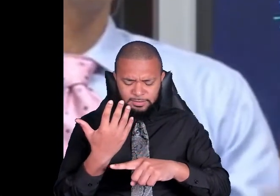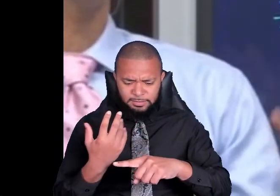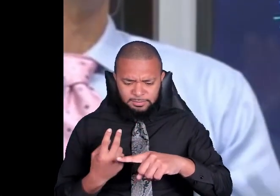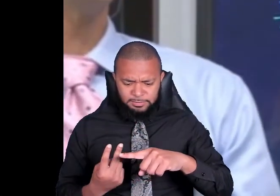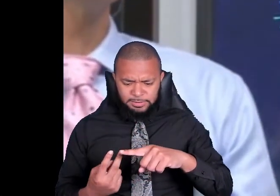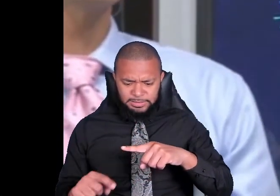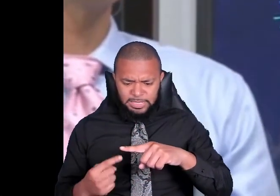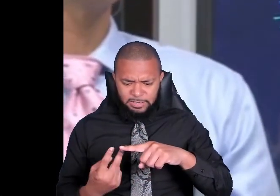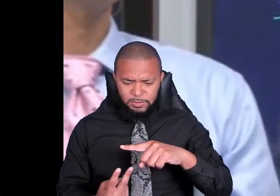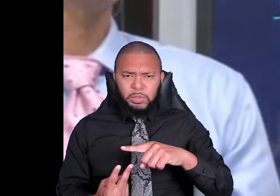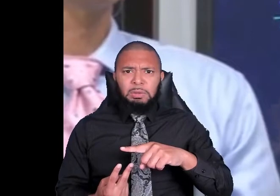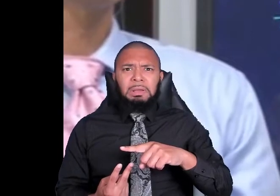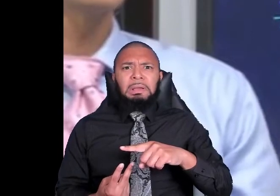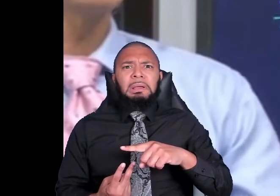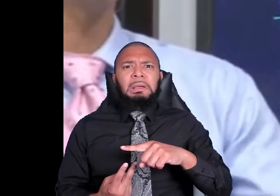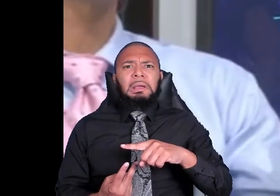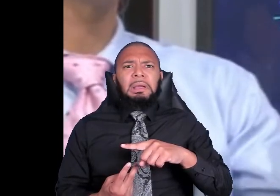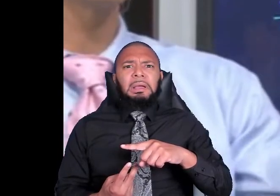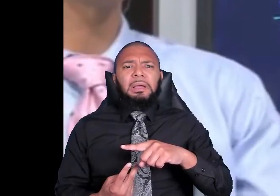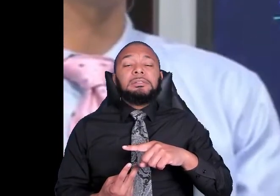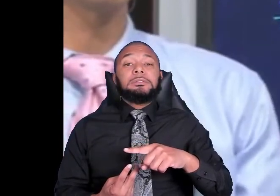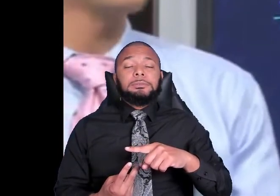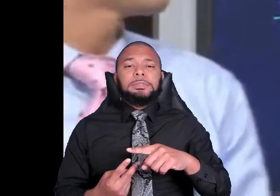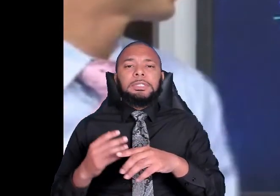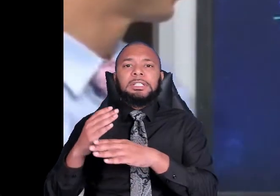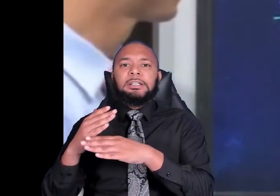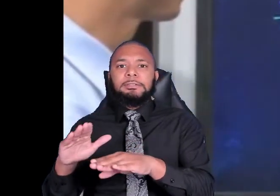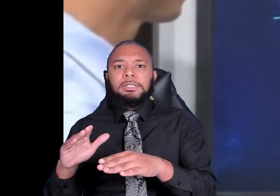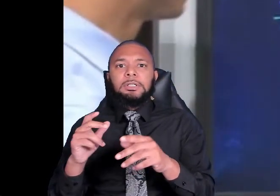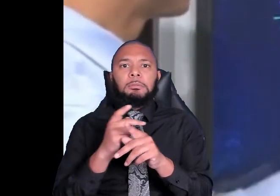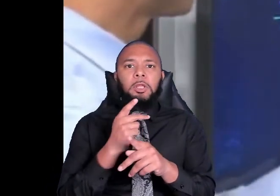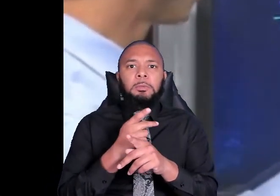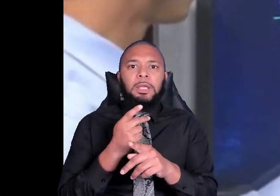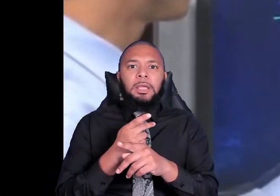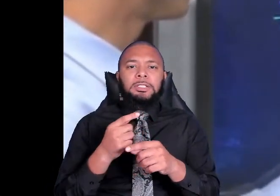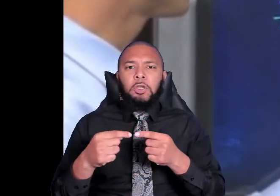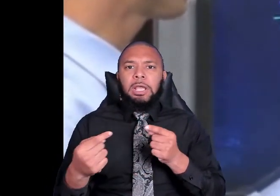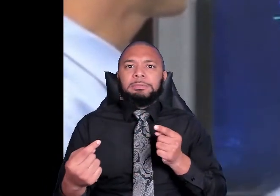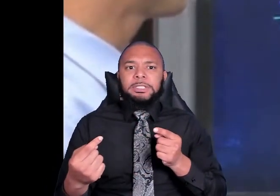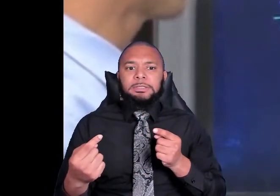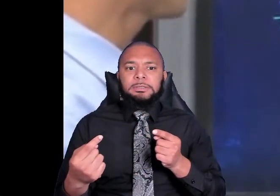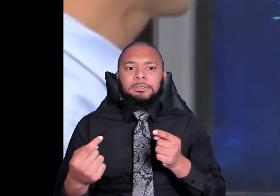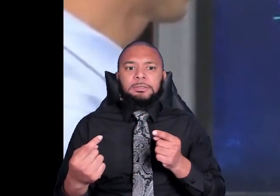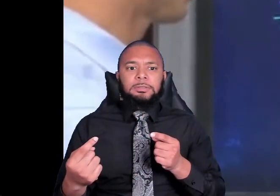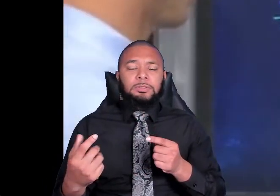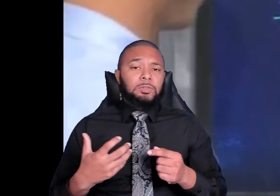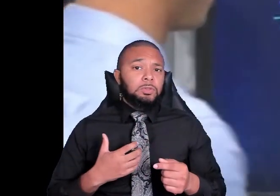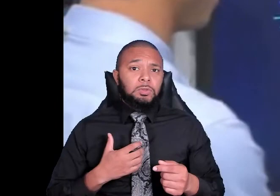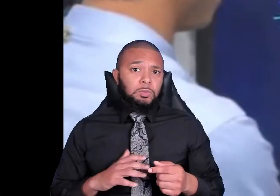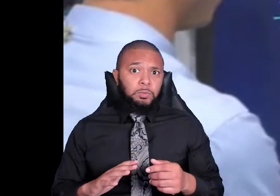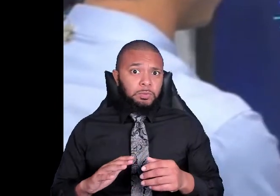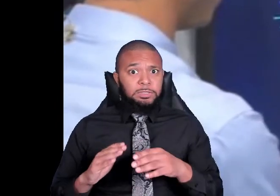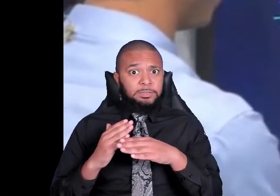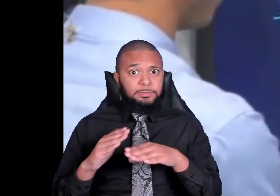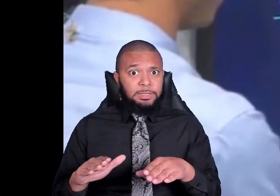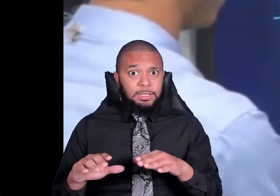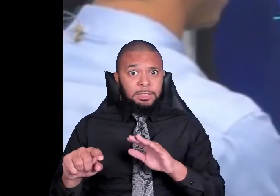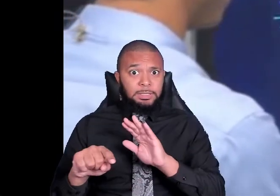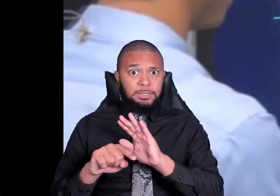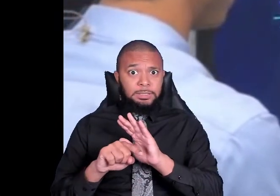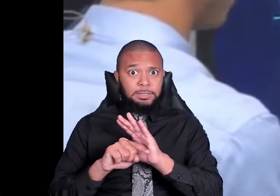Well, division and multiplication are opposites. So instead of dividing by negative 2,